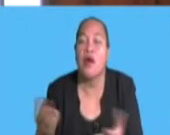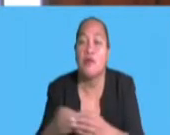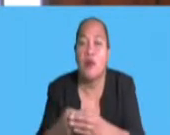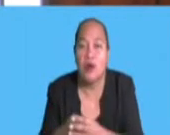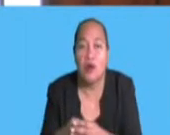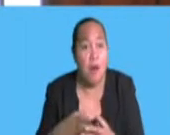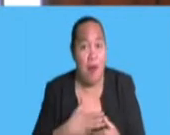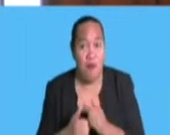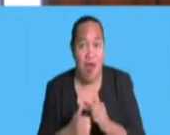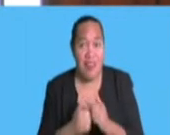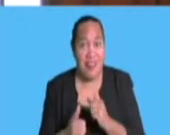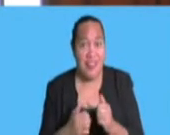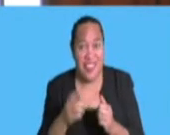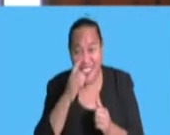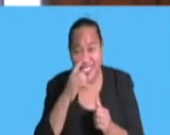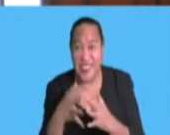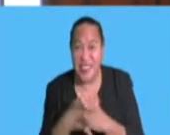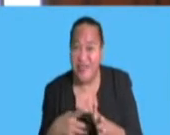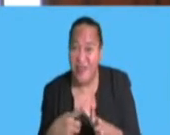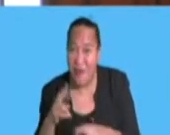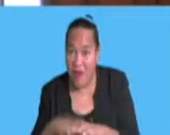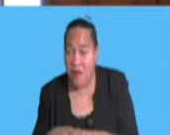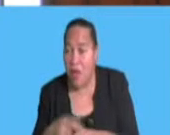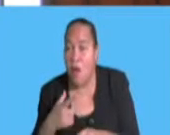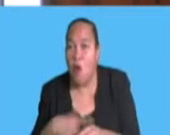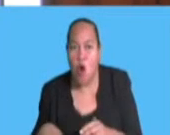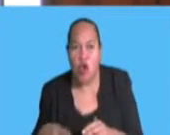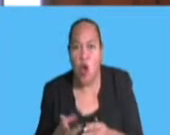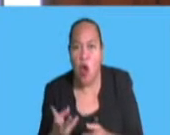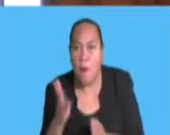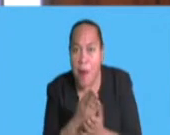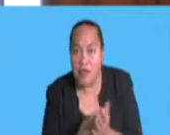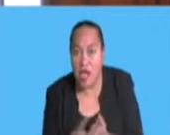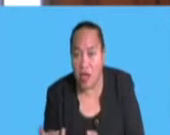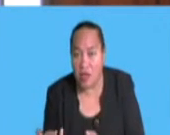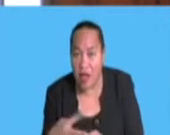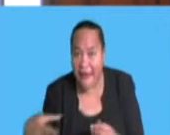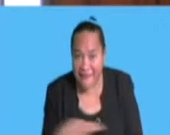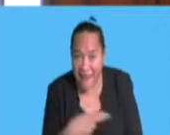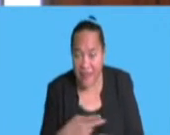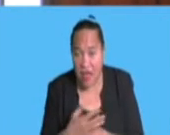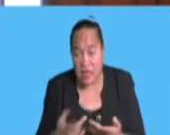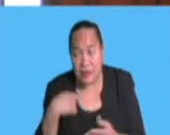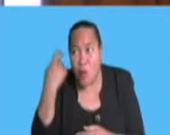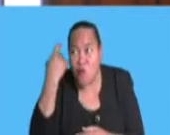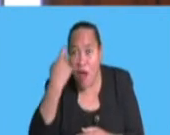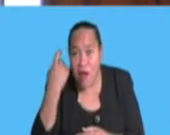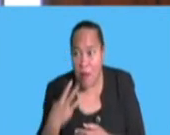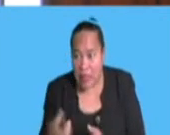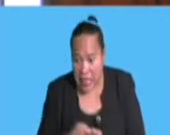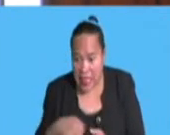brothers and sisters in WAF, due to budget cutbacks and thousands more on temporary contracts, constantly worrying if this